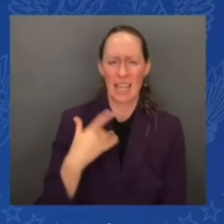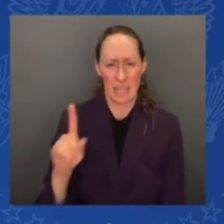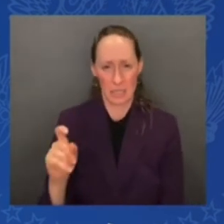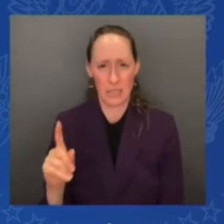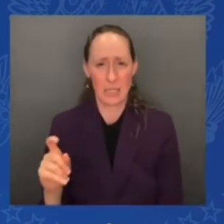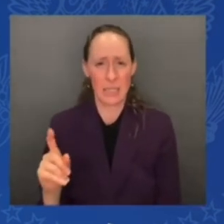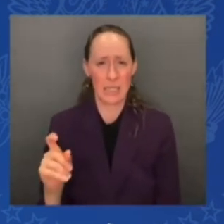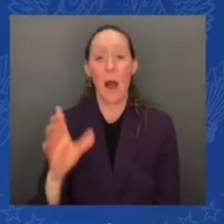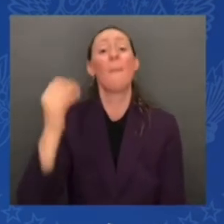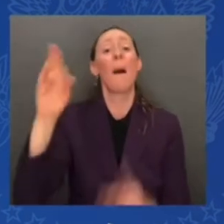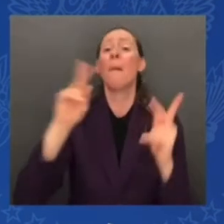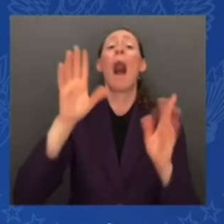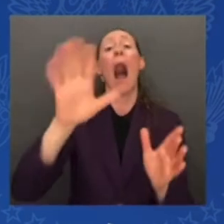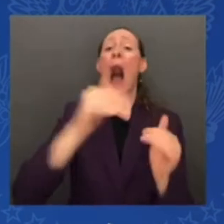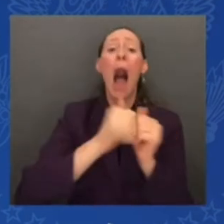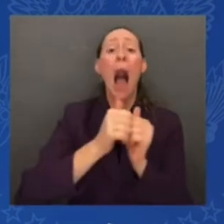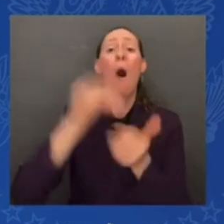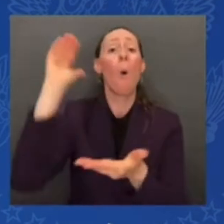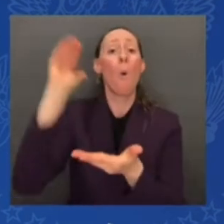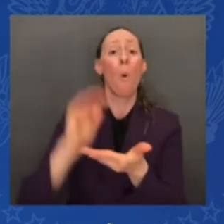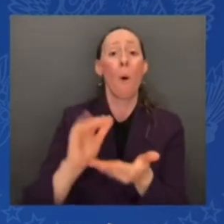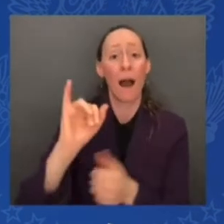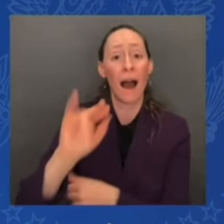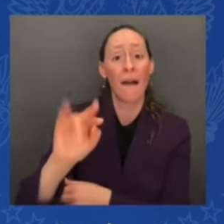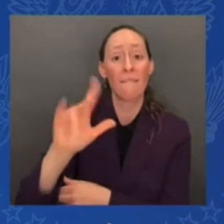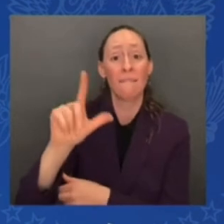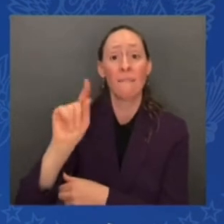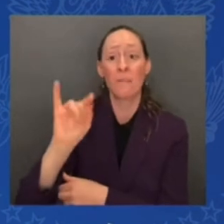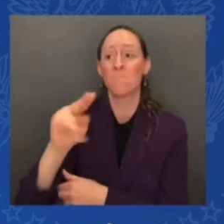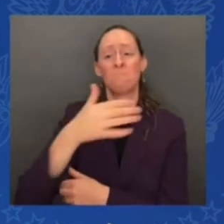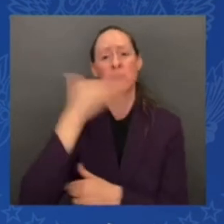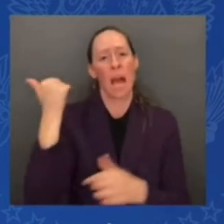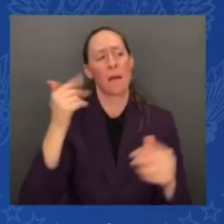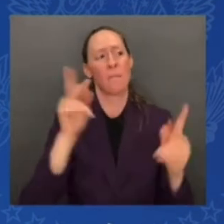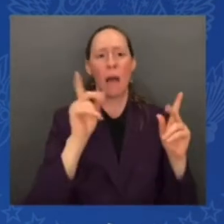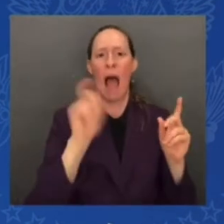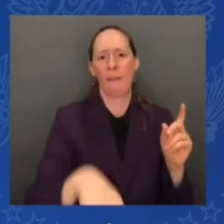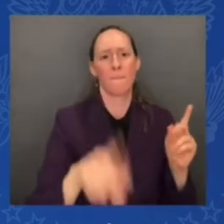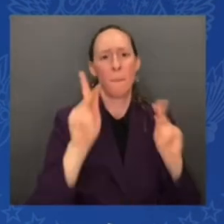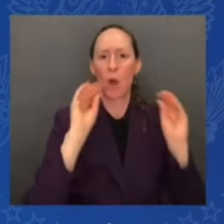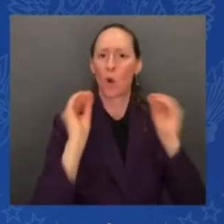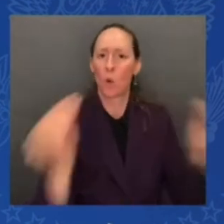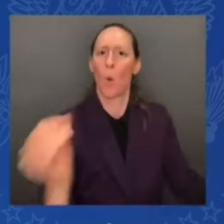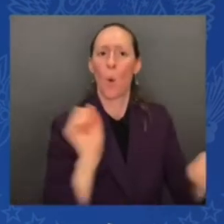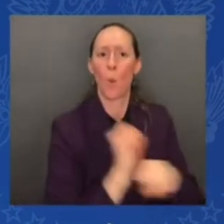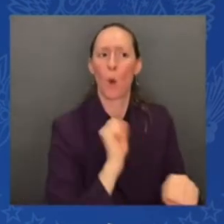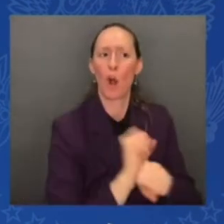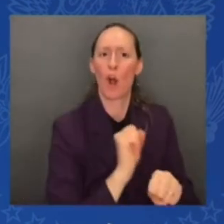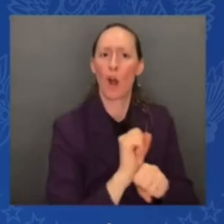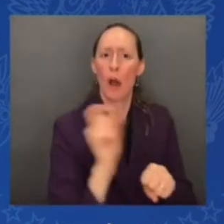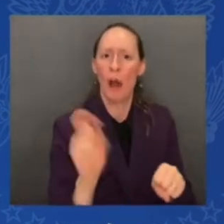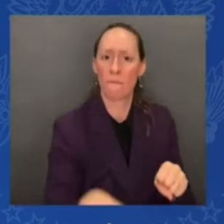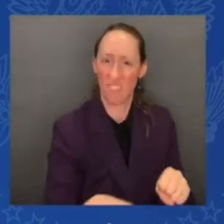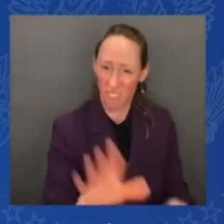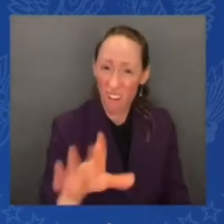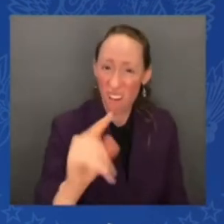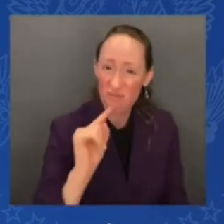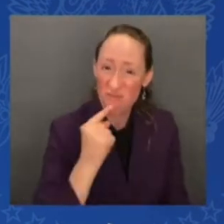that's been sort of gospel. Not a joke. Seriously. Some of you in the audience are economists. You know